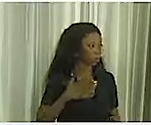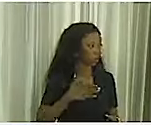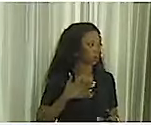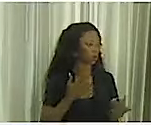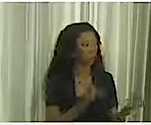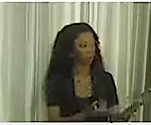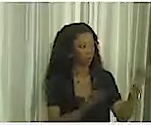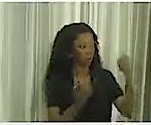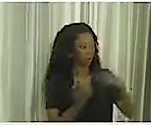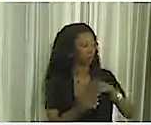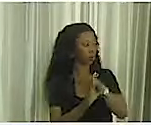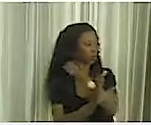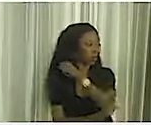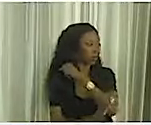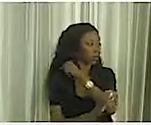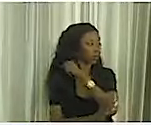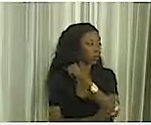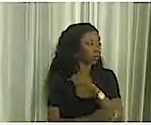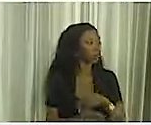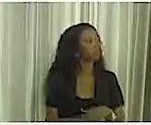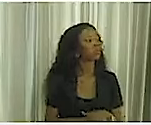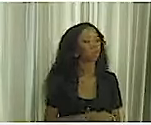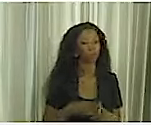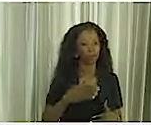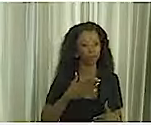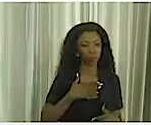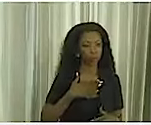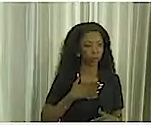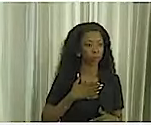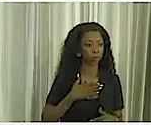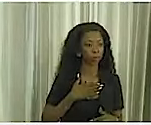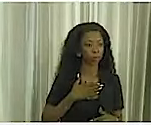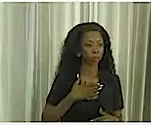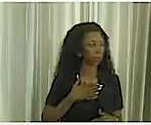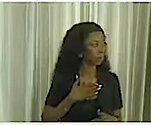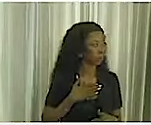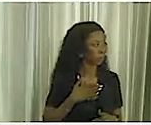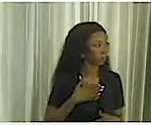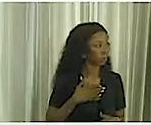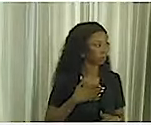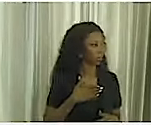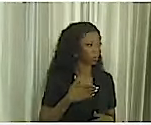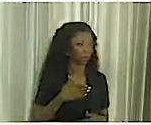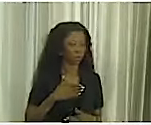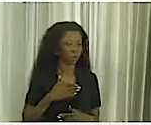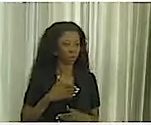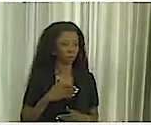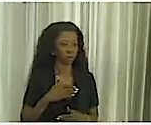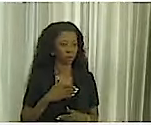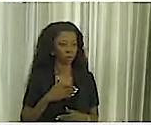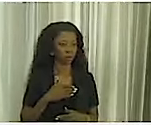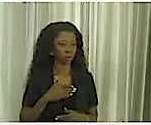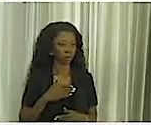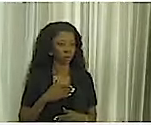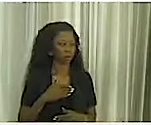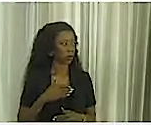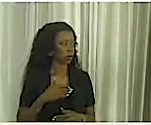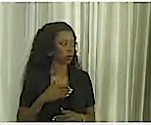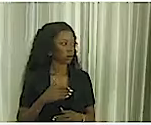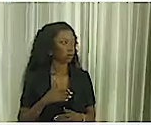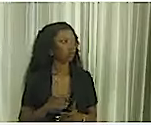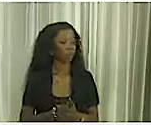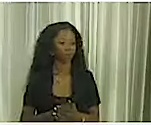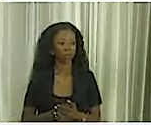country. Because if the money can, say, let me miss every day at this position that the money can, what would they spend them? Now jobs for Sierra Leoneans.